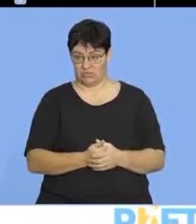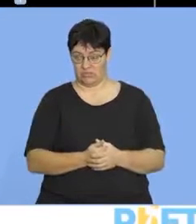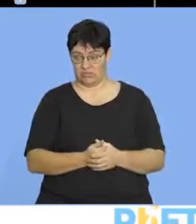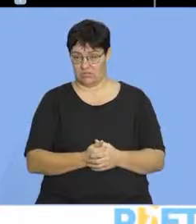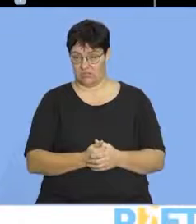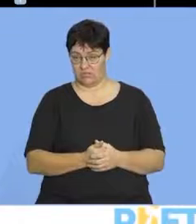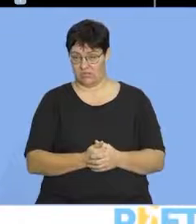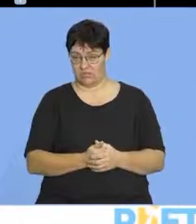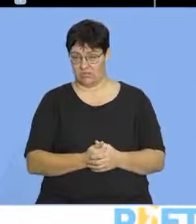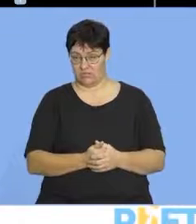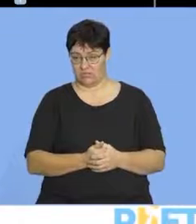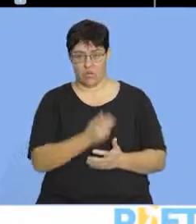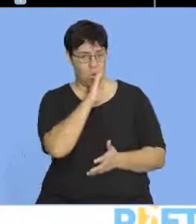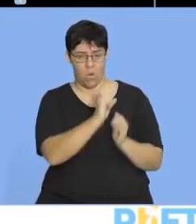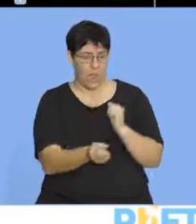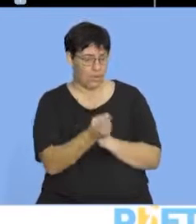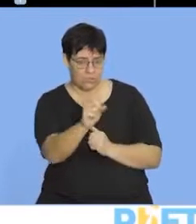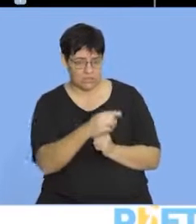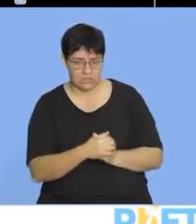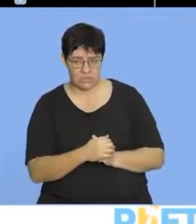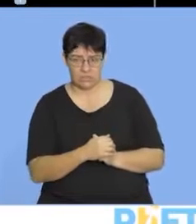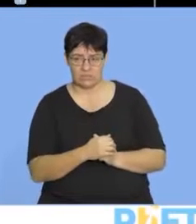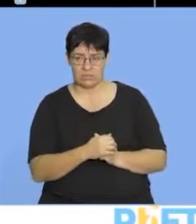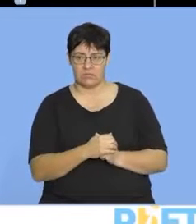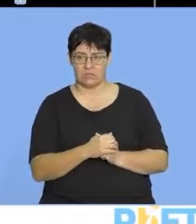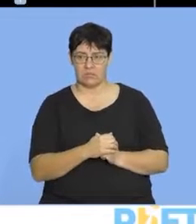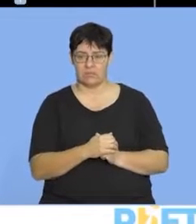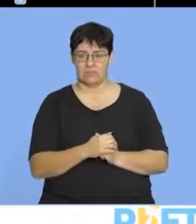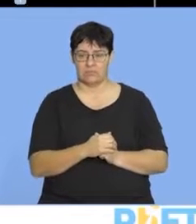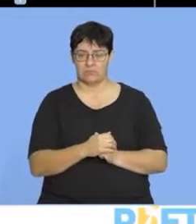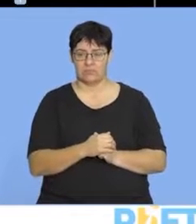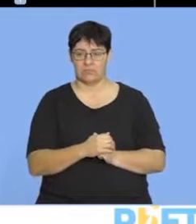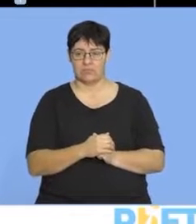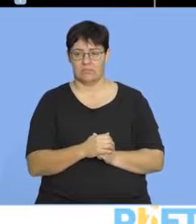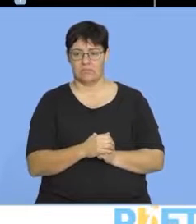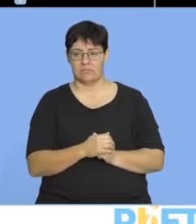we're going to make it heavy. Watch what's going to happen. So I'm going to let it go again.